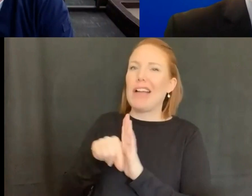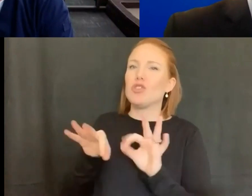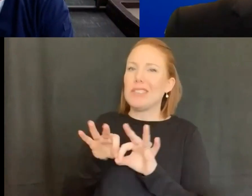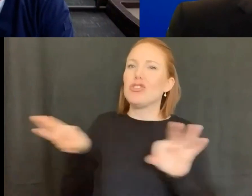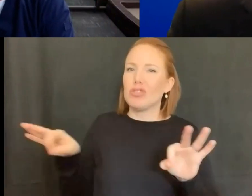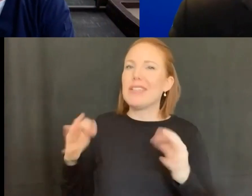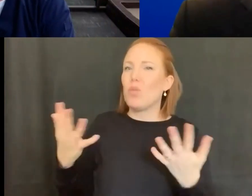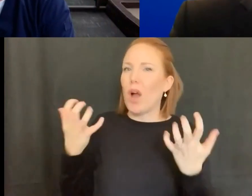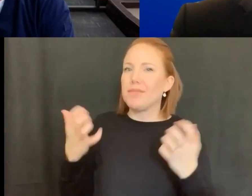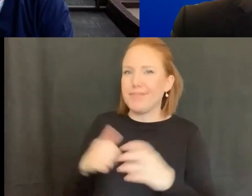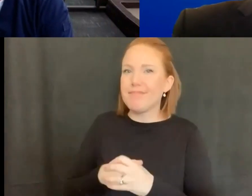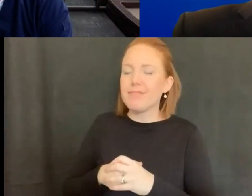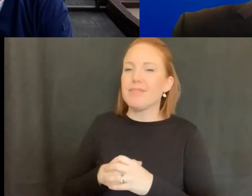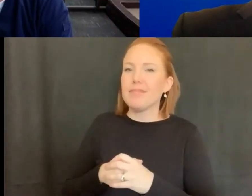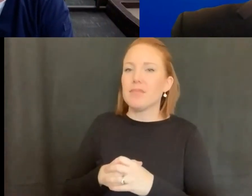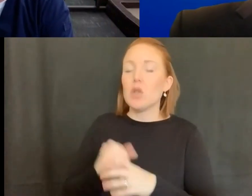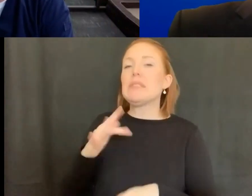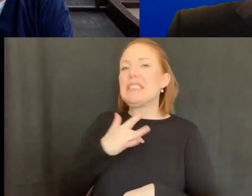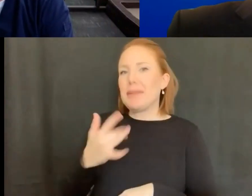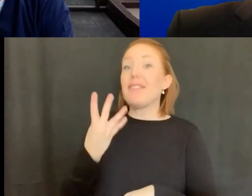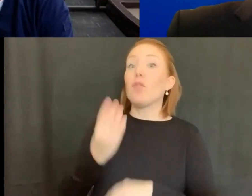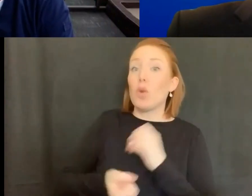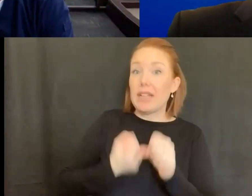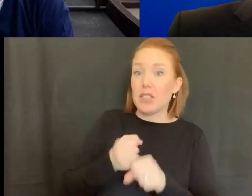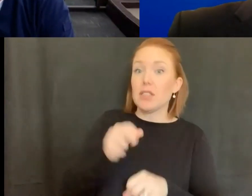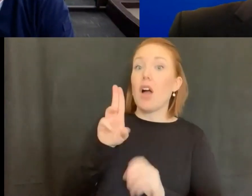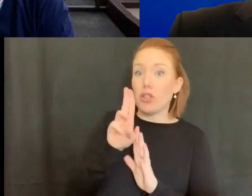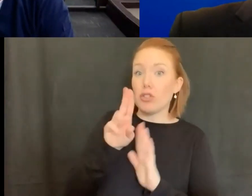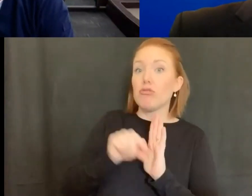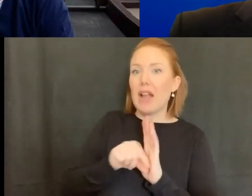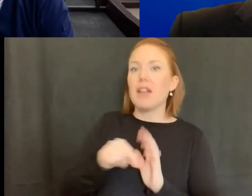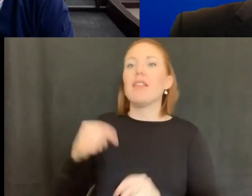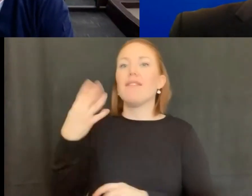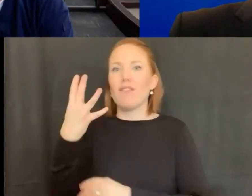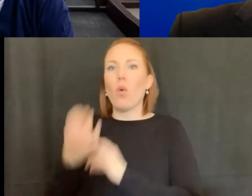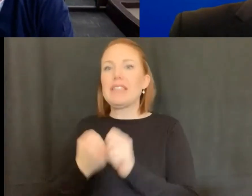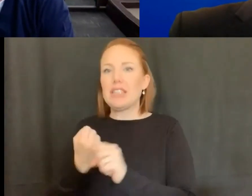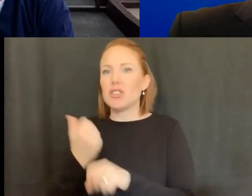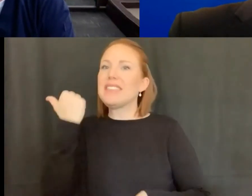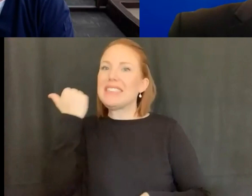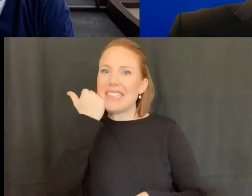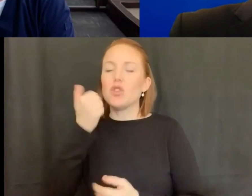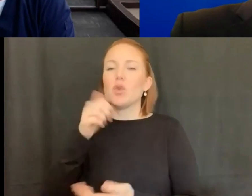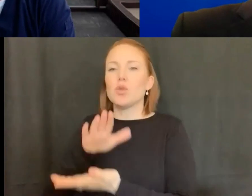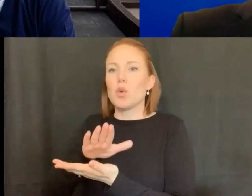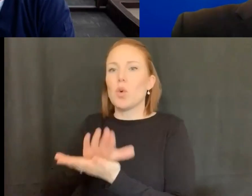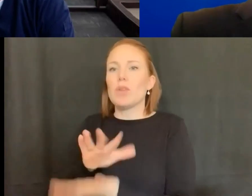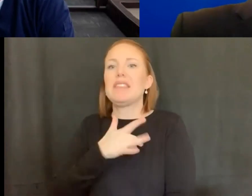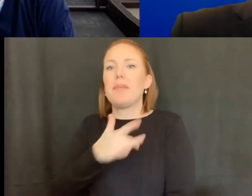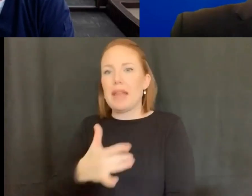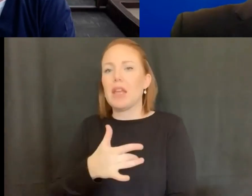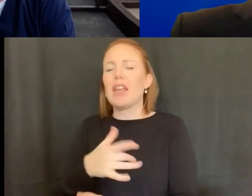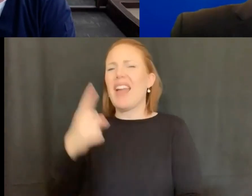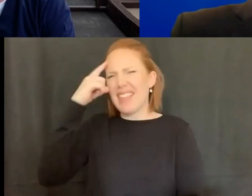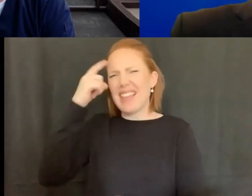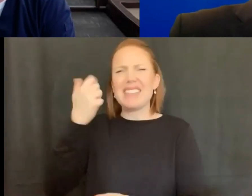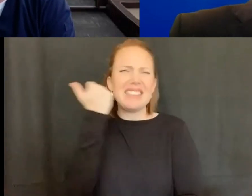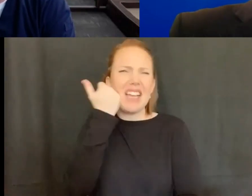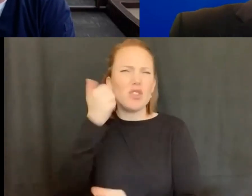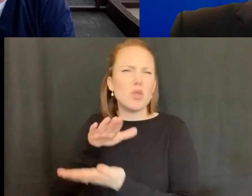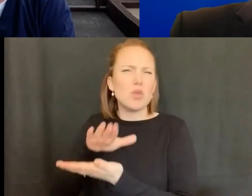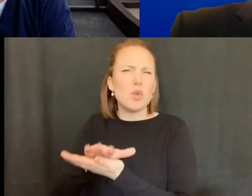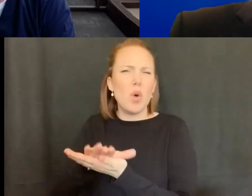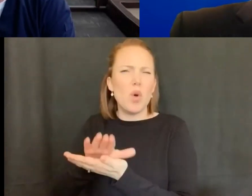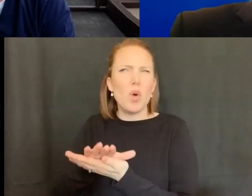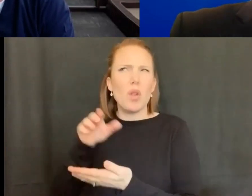kind. So usually about 4 years of undergrad and then 4 years of dental school typically. Although I think maybe the dental school, the Pacific, maybe is only